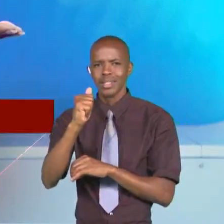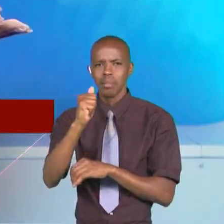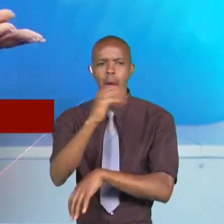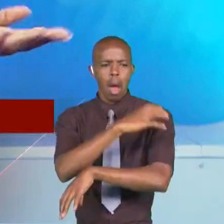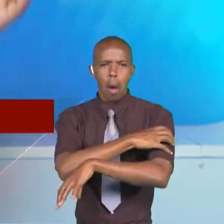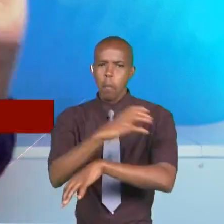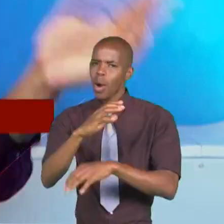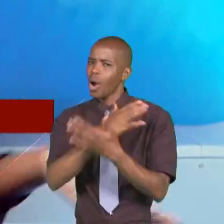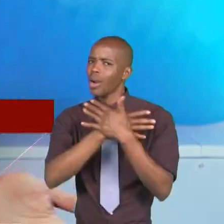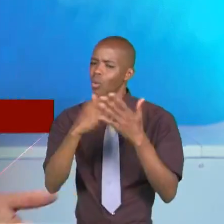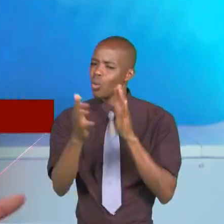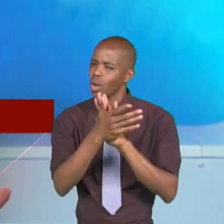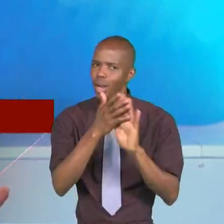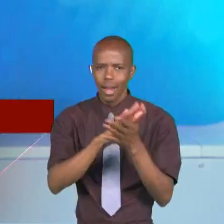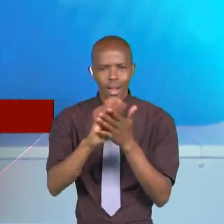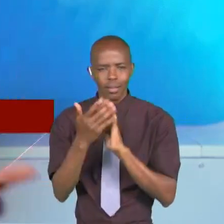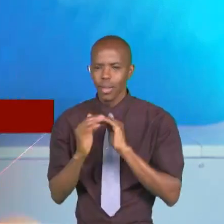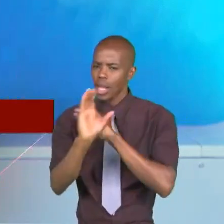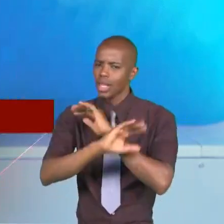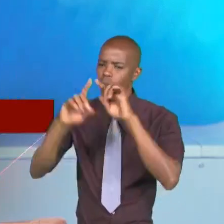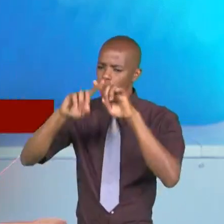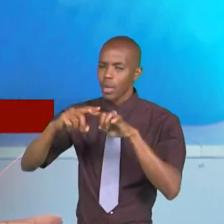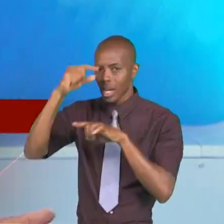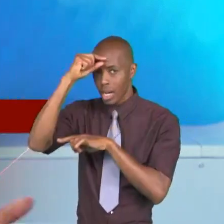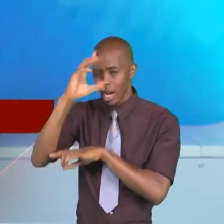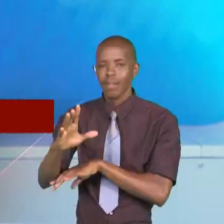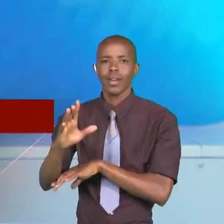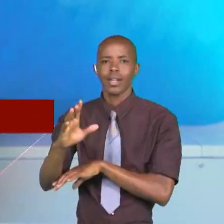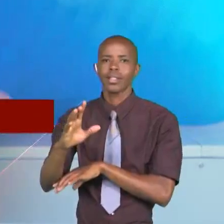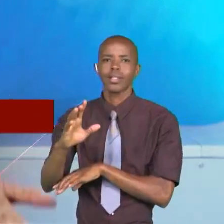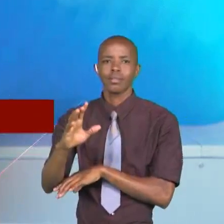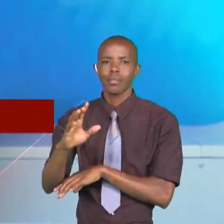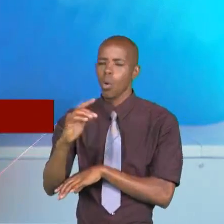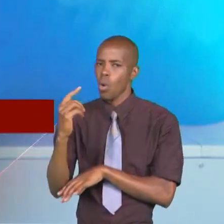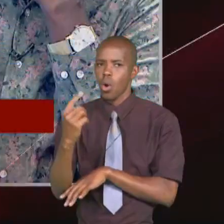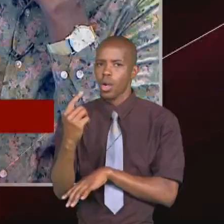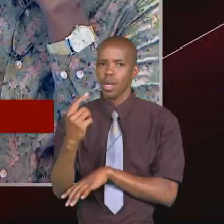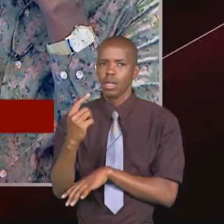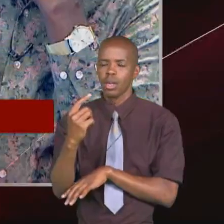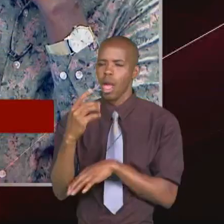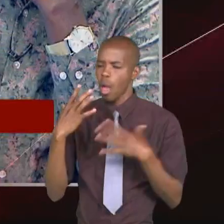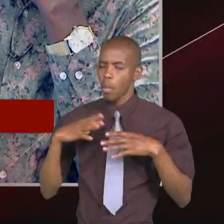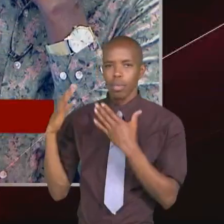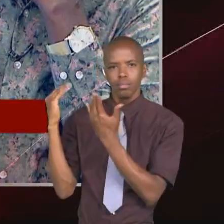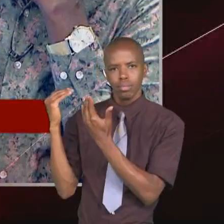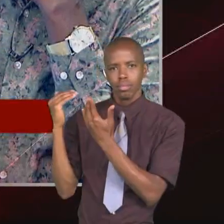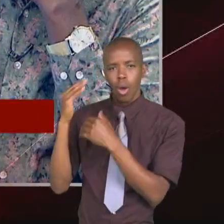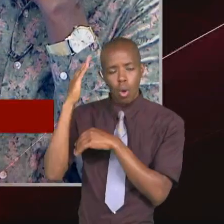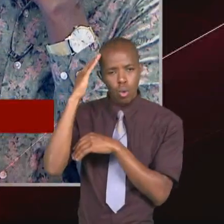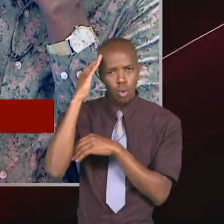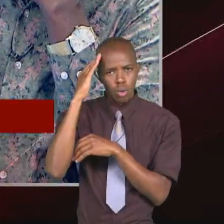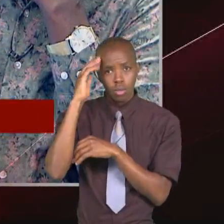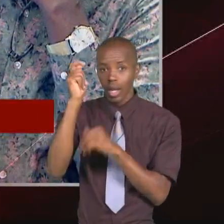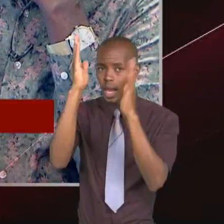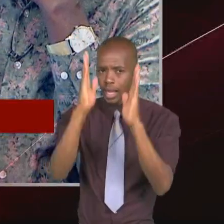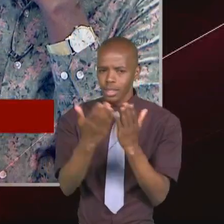know, MCAs across the country rely on governors for handouts. Their people expect them to, because you know the ordinary